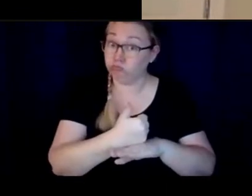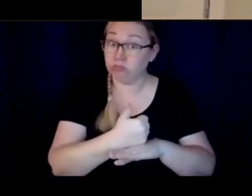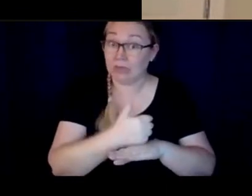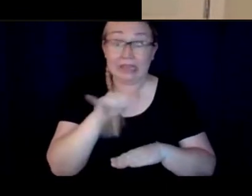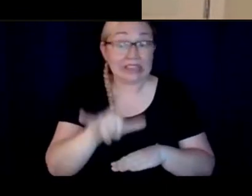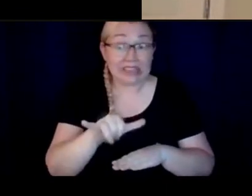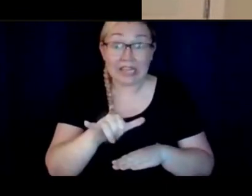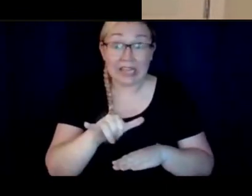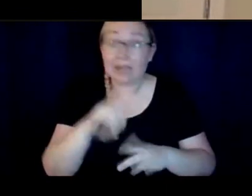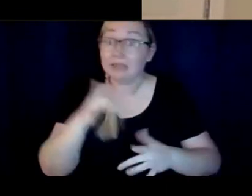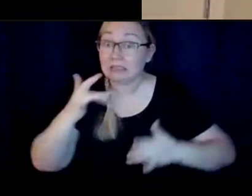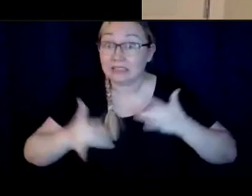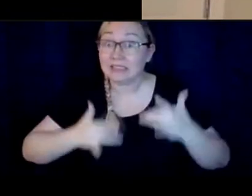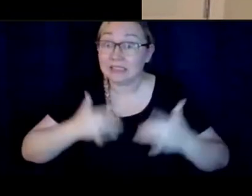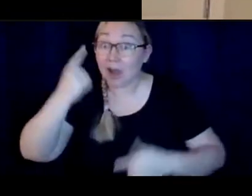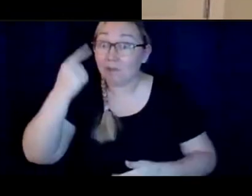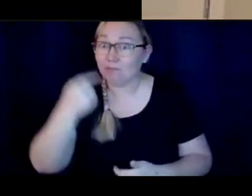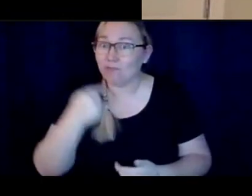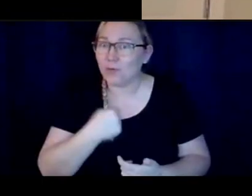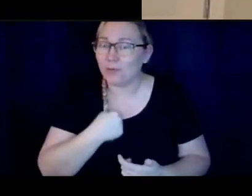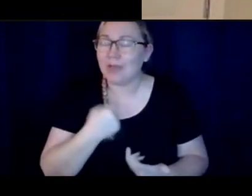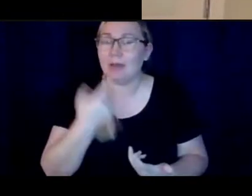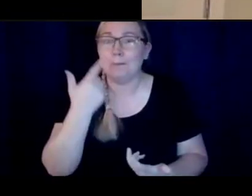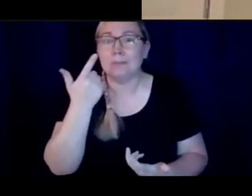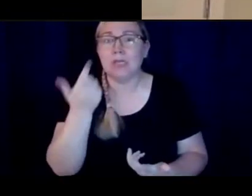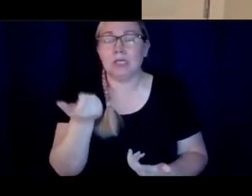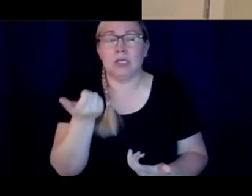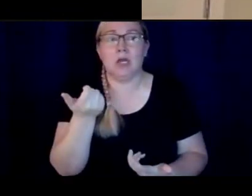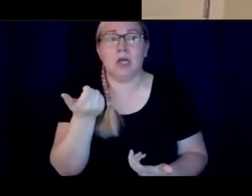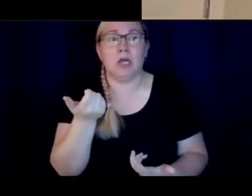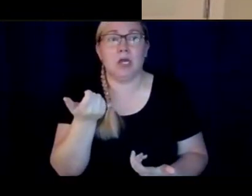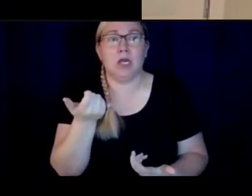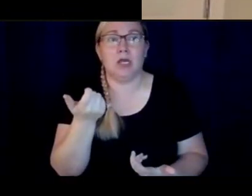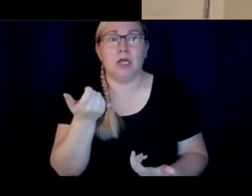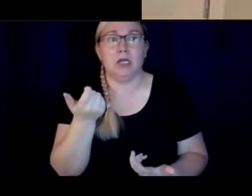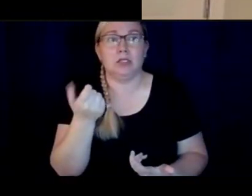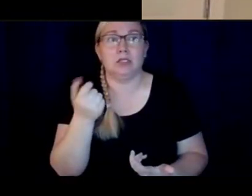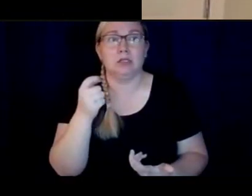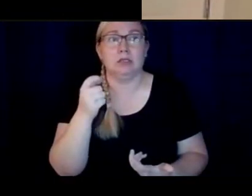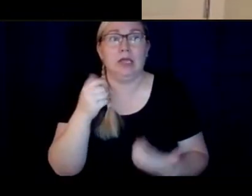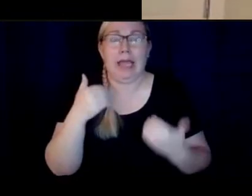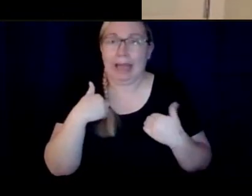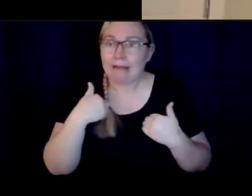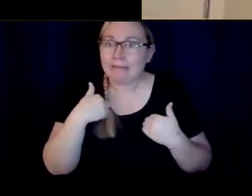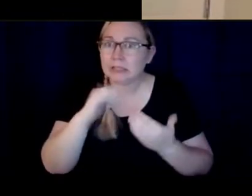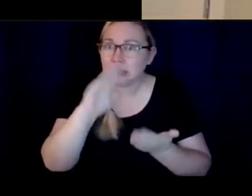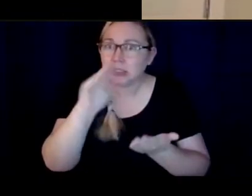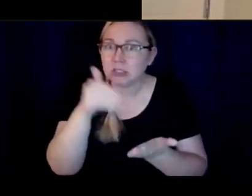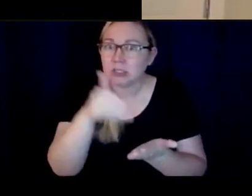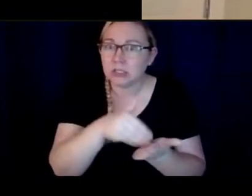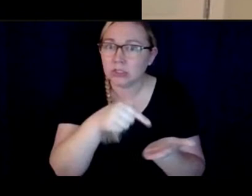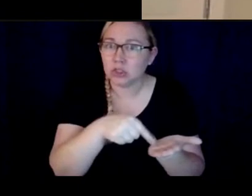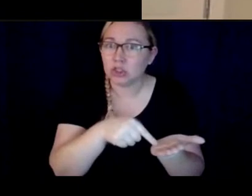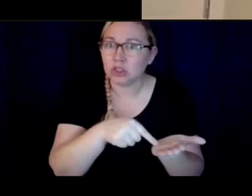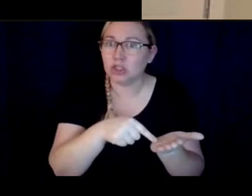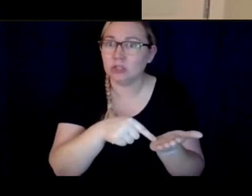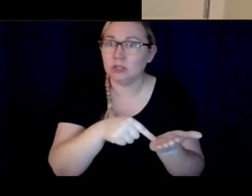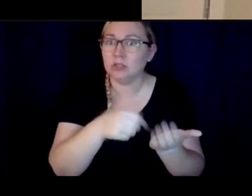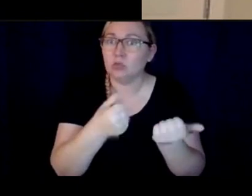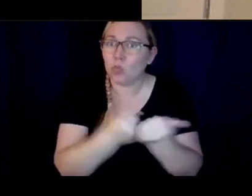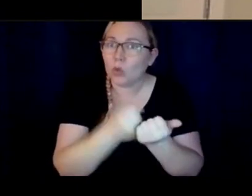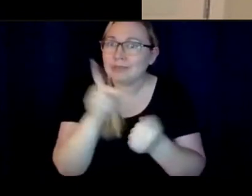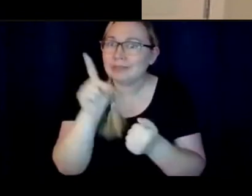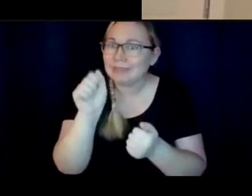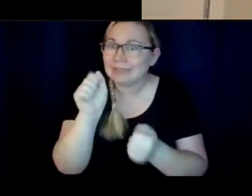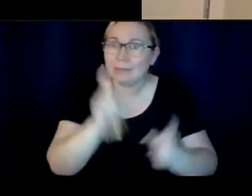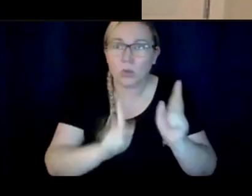is also very exciting because it's, you know, led and centered by disabled people. It is